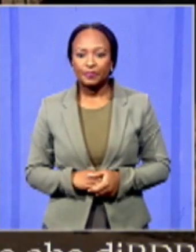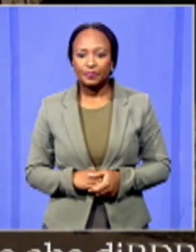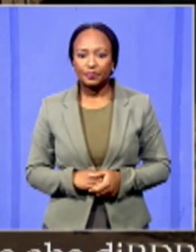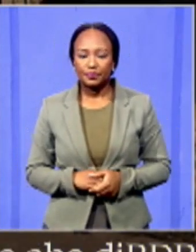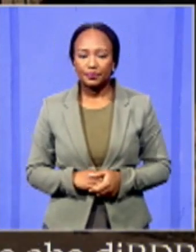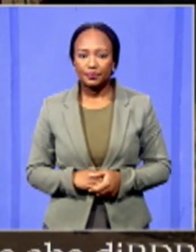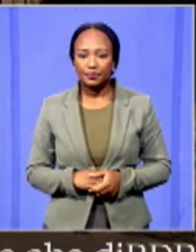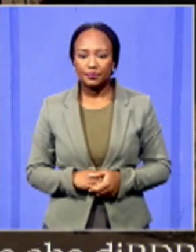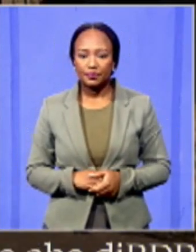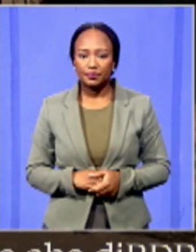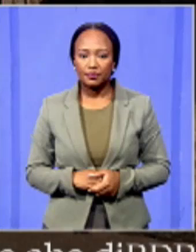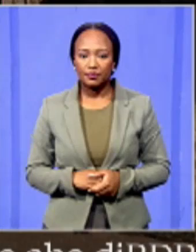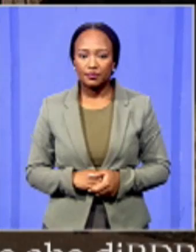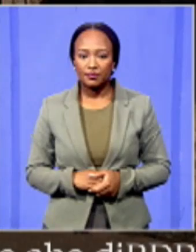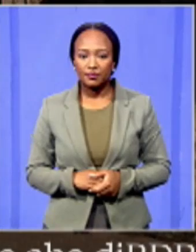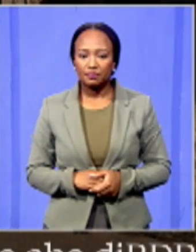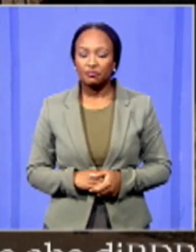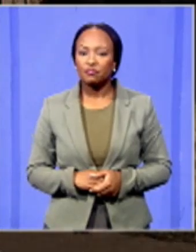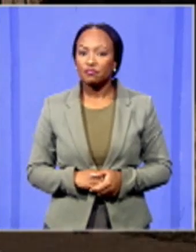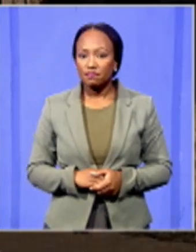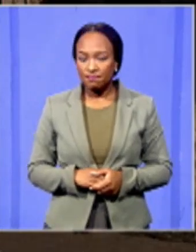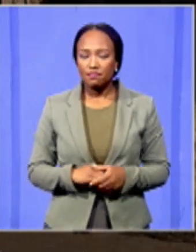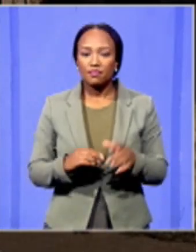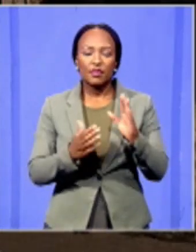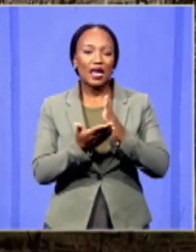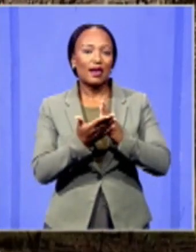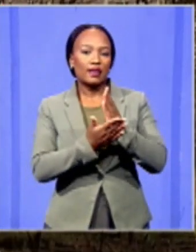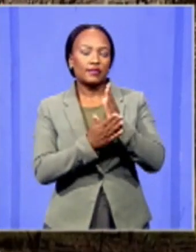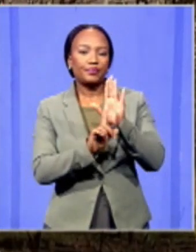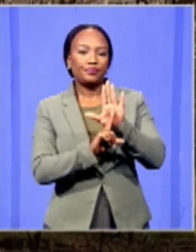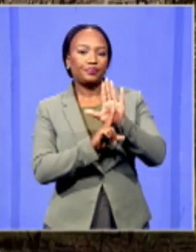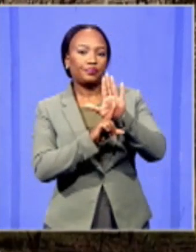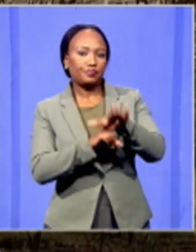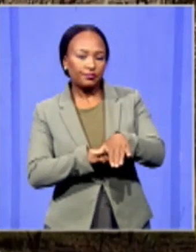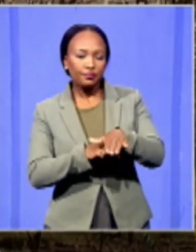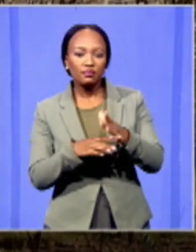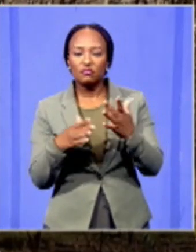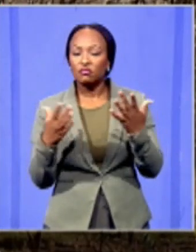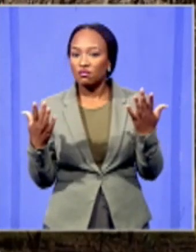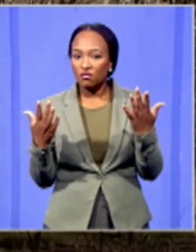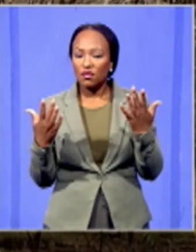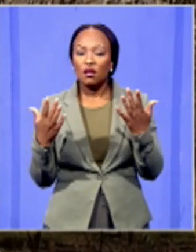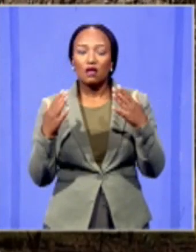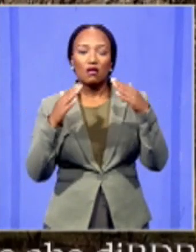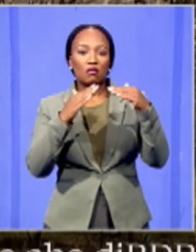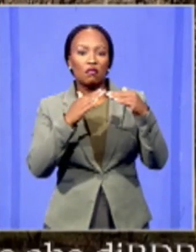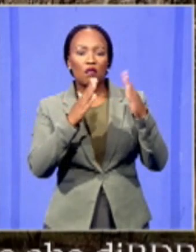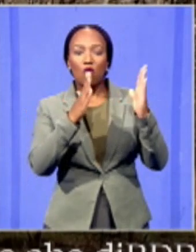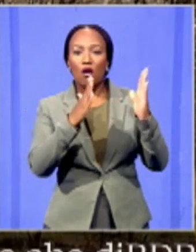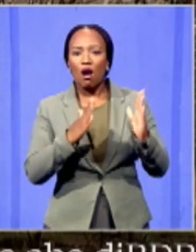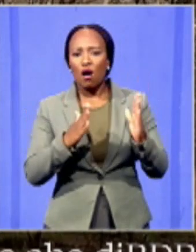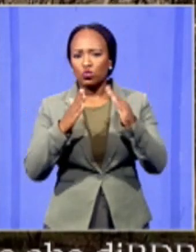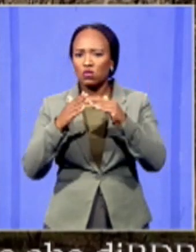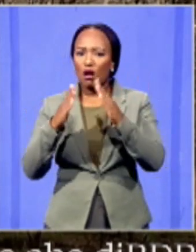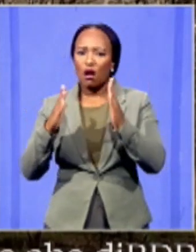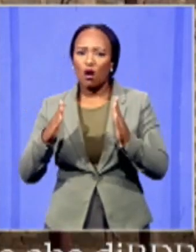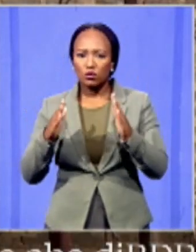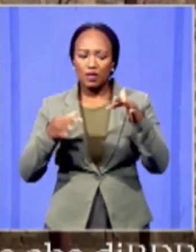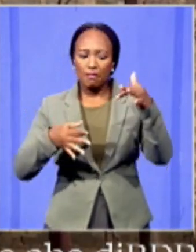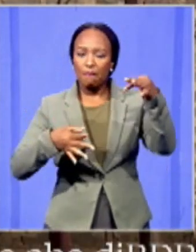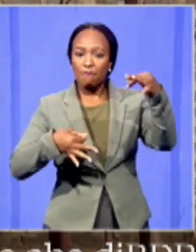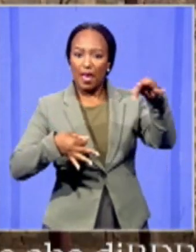Dikai tse dingwe tsa go gatakakiwa ga ditshwanelo tsa botho di akaretsa go diegisiwa ga go rebolwa ga di-title deed, go agiwa ga